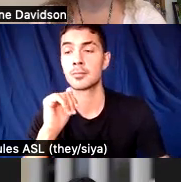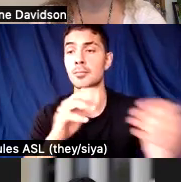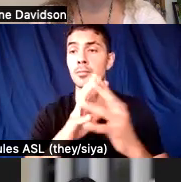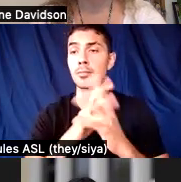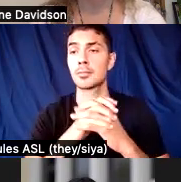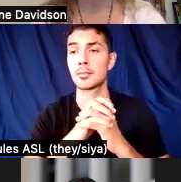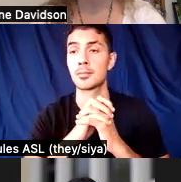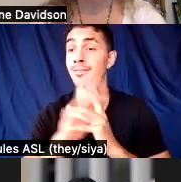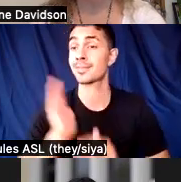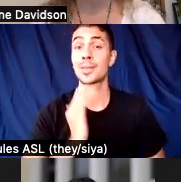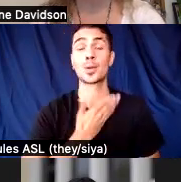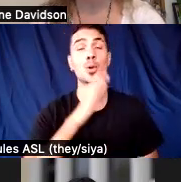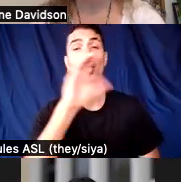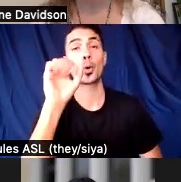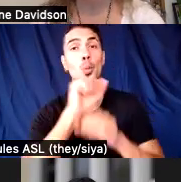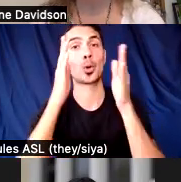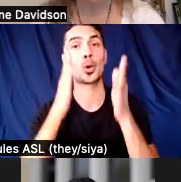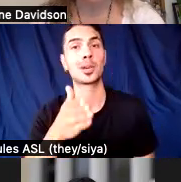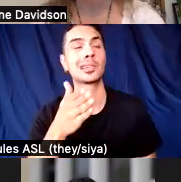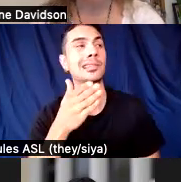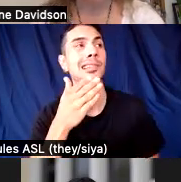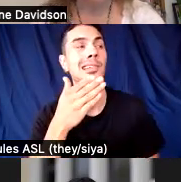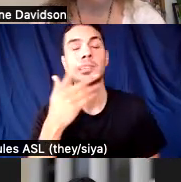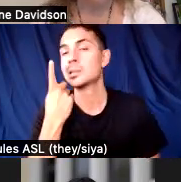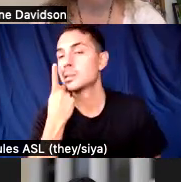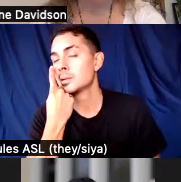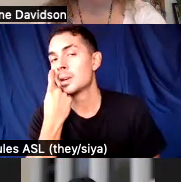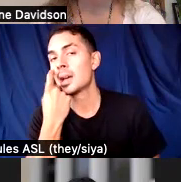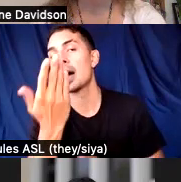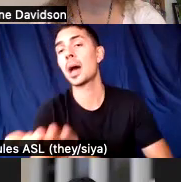So our coworkers had a very, very busy morning.